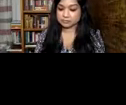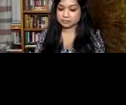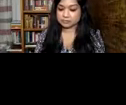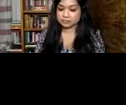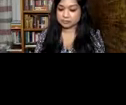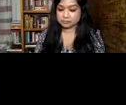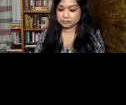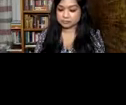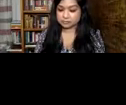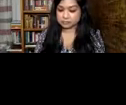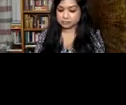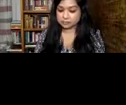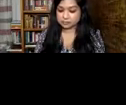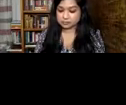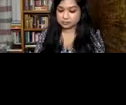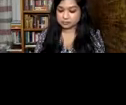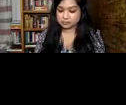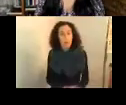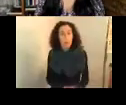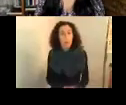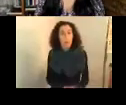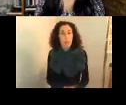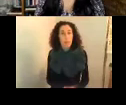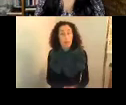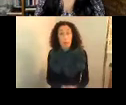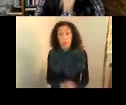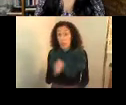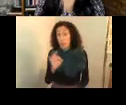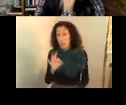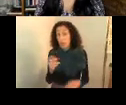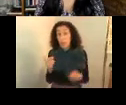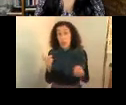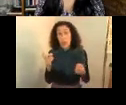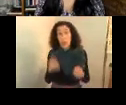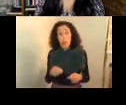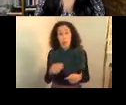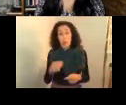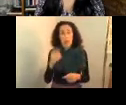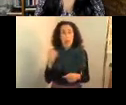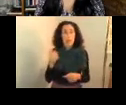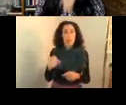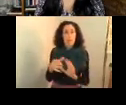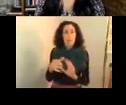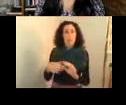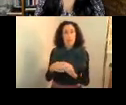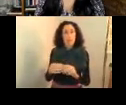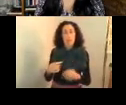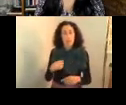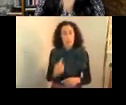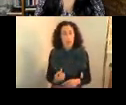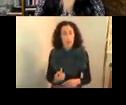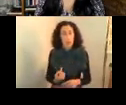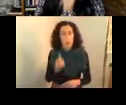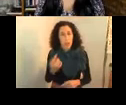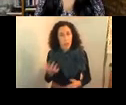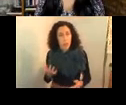But should we say something that does cause pain, what we're gonna do in this space is honor the impact of our statement over the intent. We might